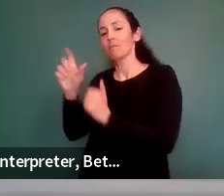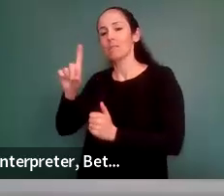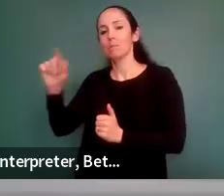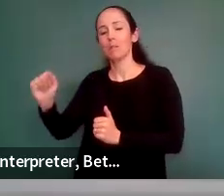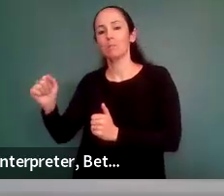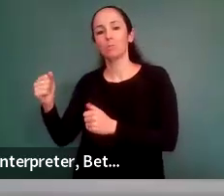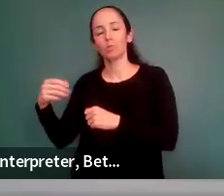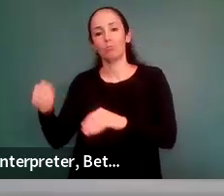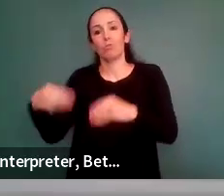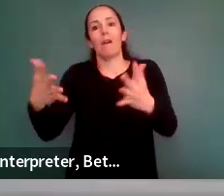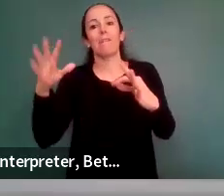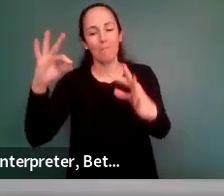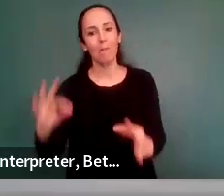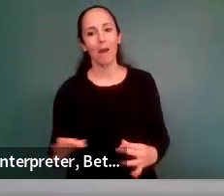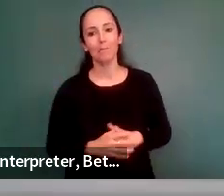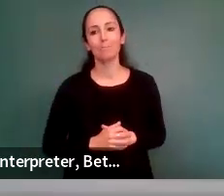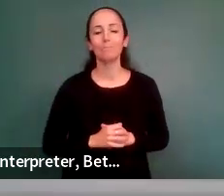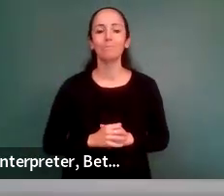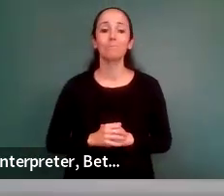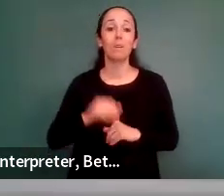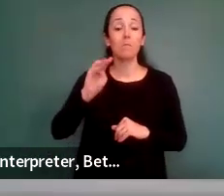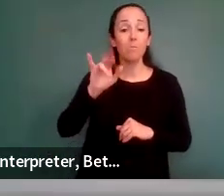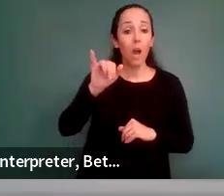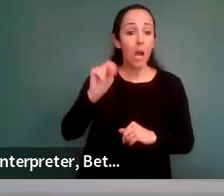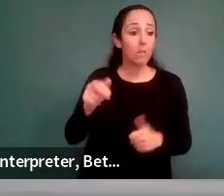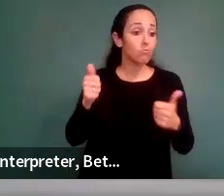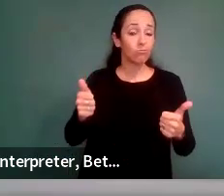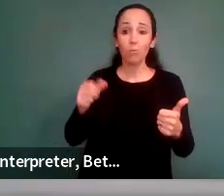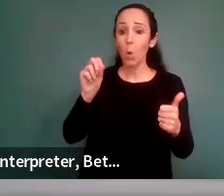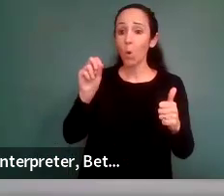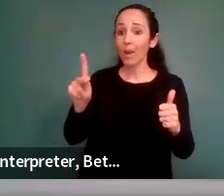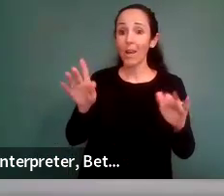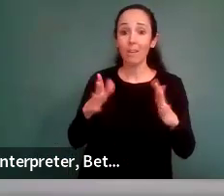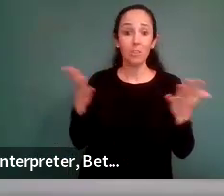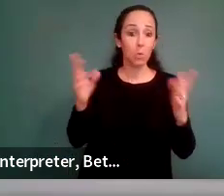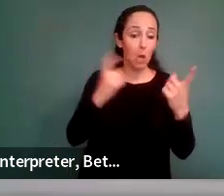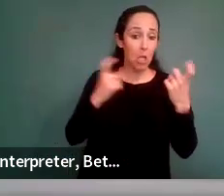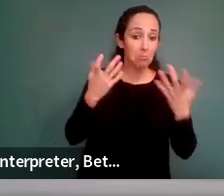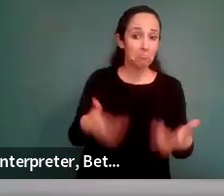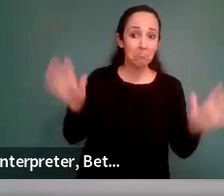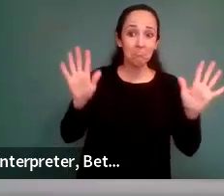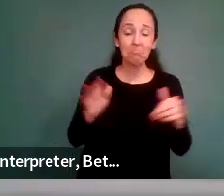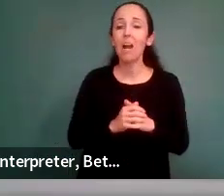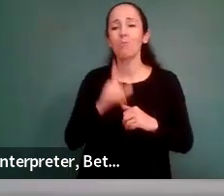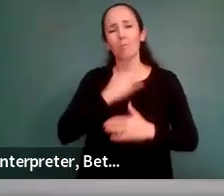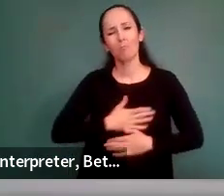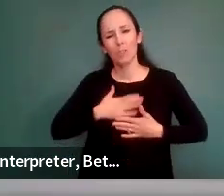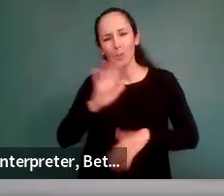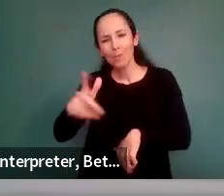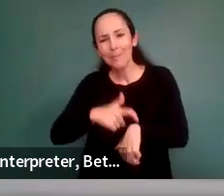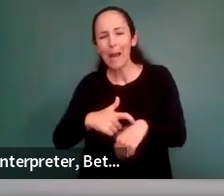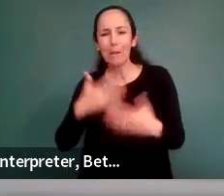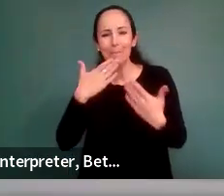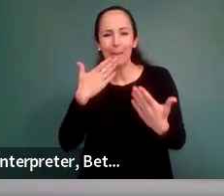Fantastic. I don't see any other questions, but thank you, everyone. We really appreciate your patience at the top of the